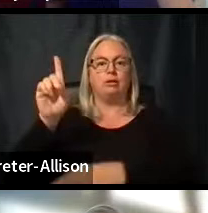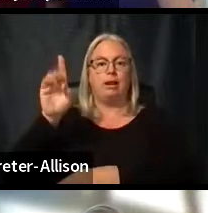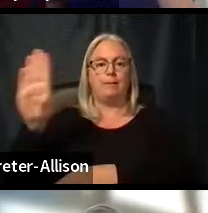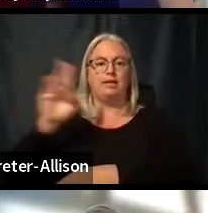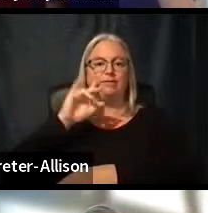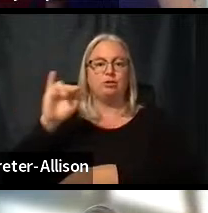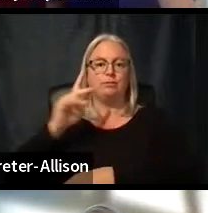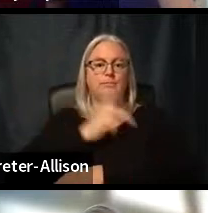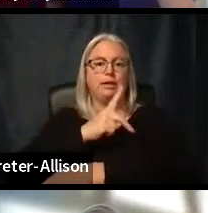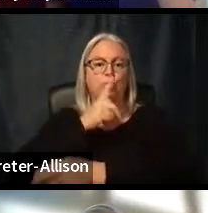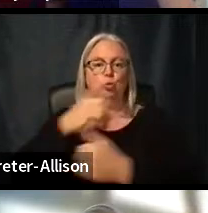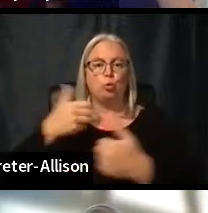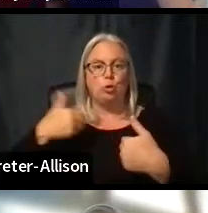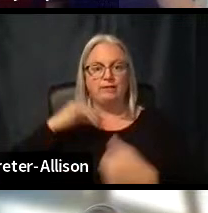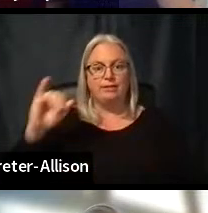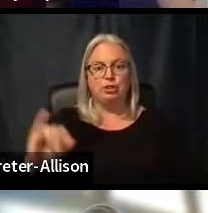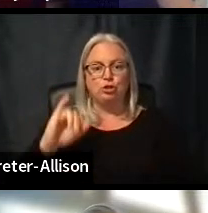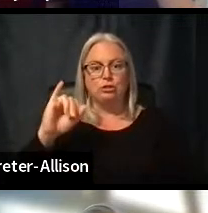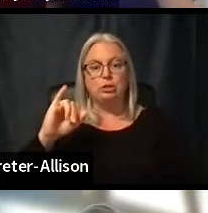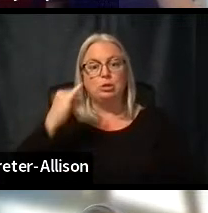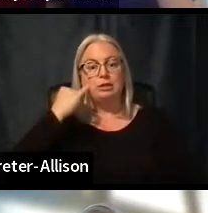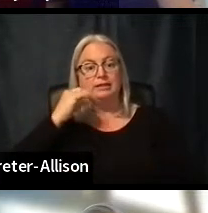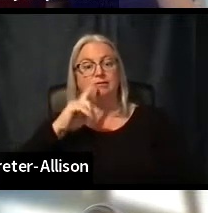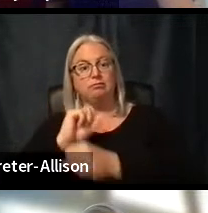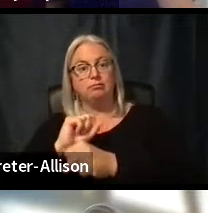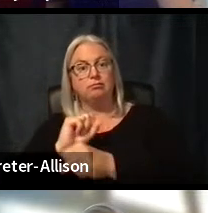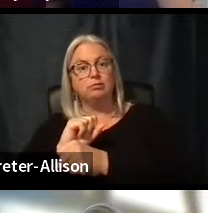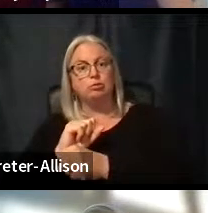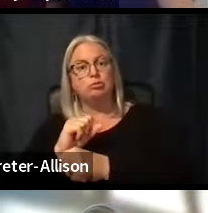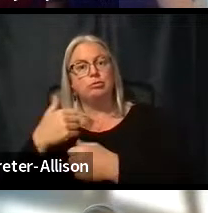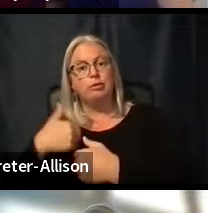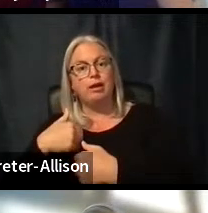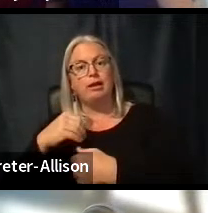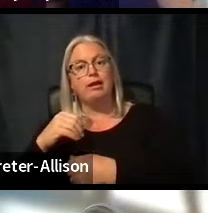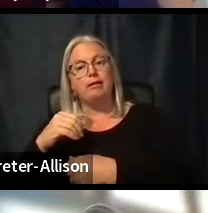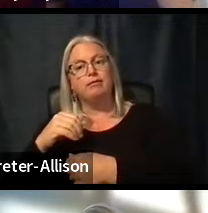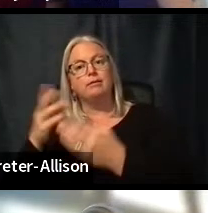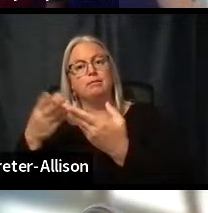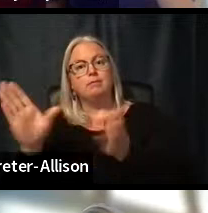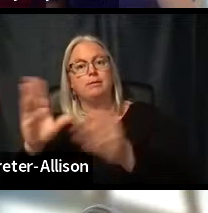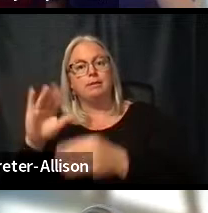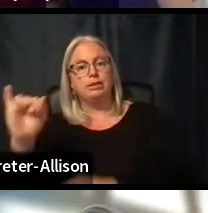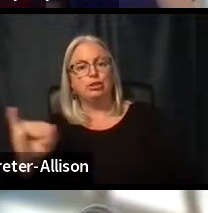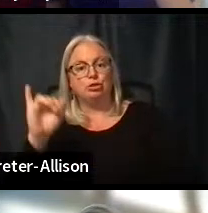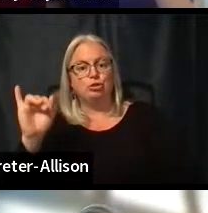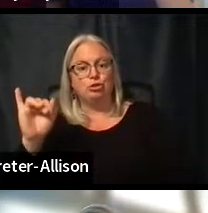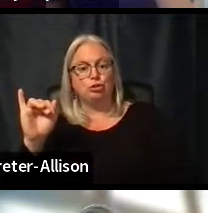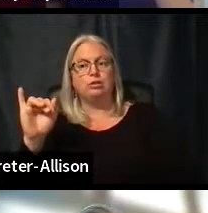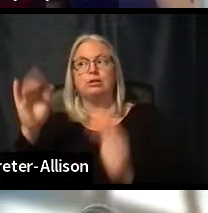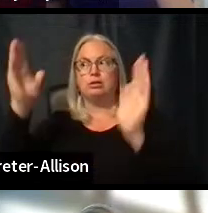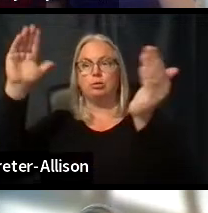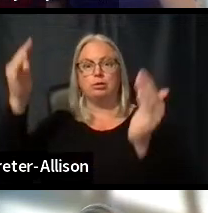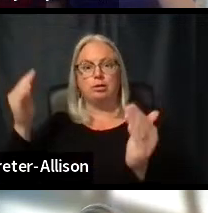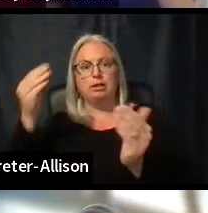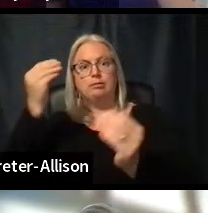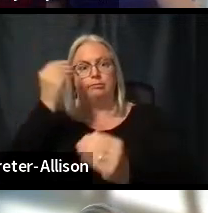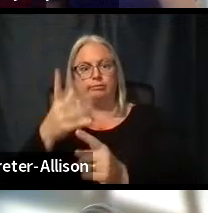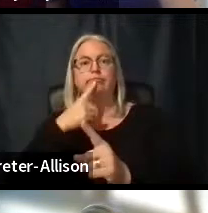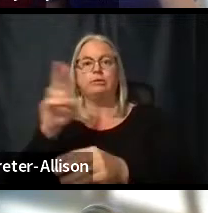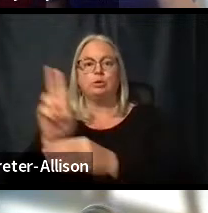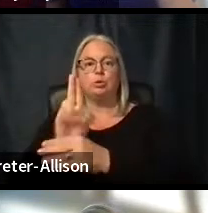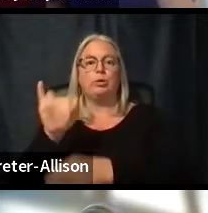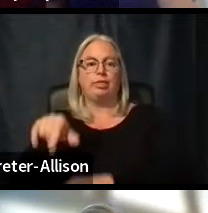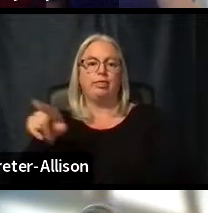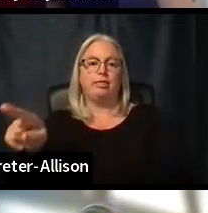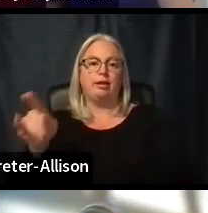patients so that if you do have commercial insurance or public insurance, it will tell you use